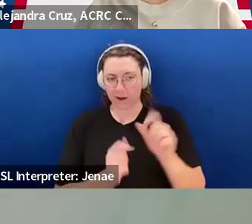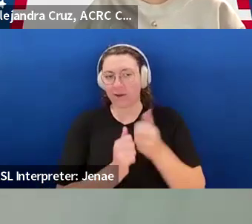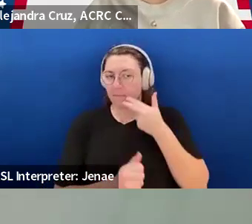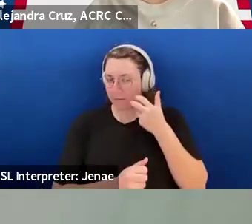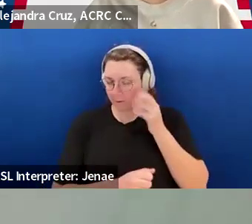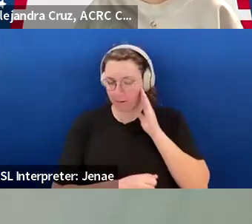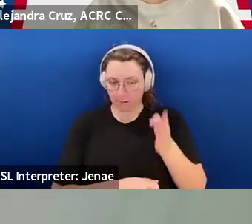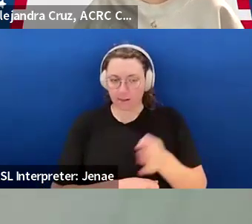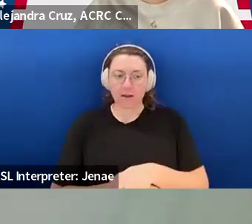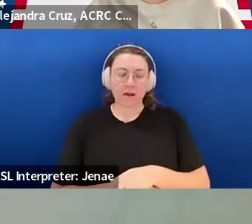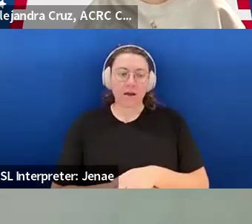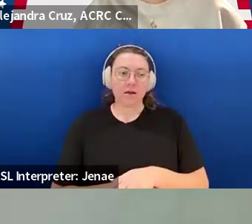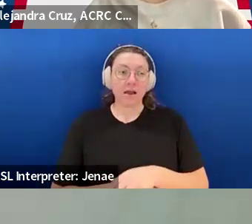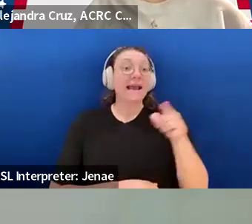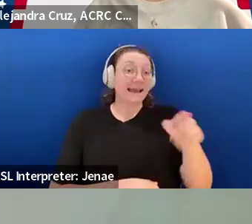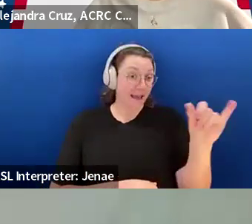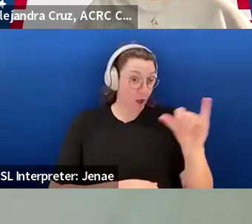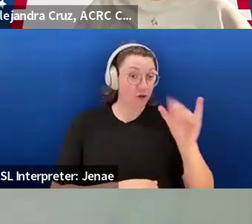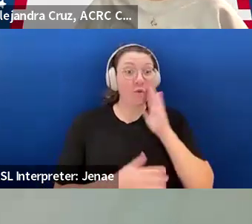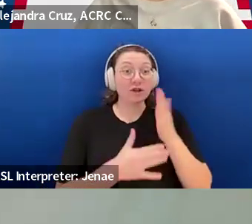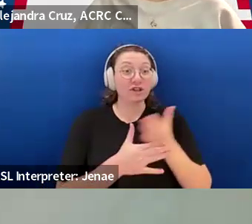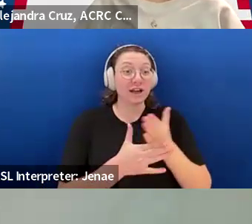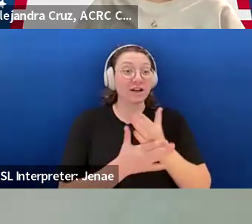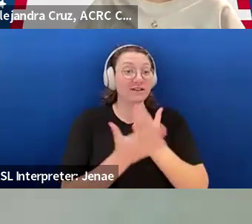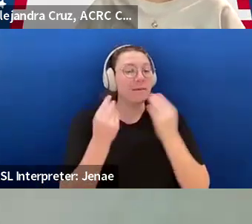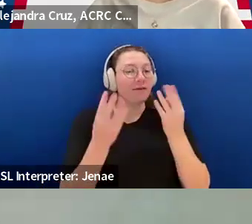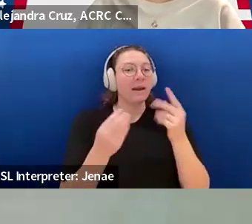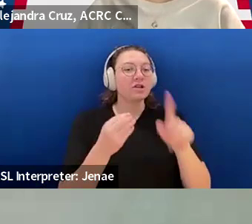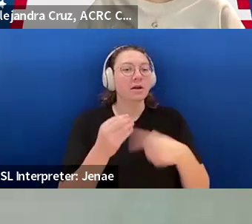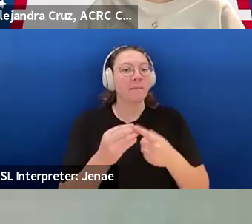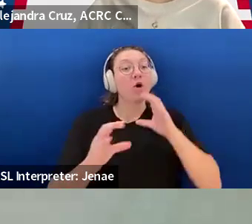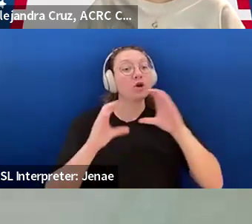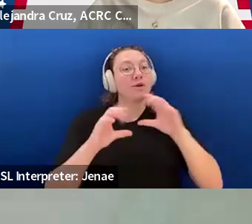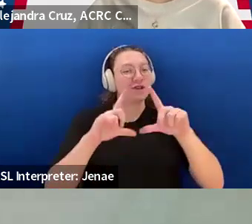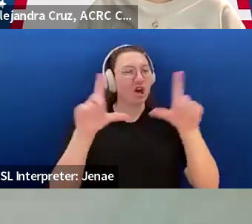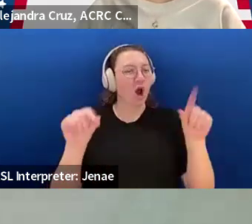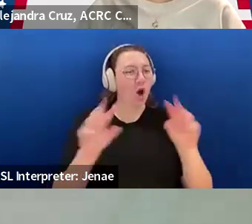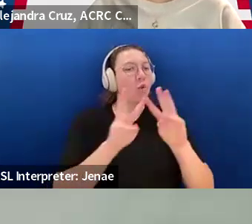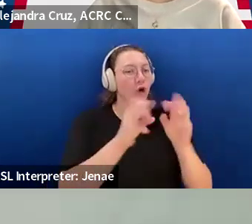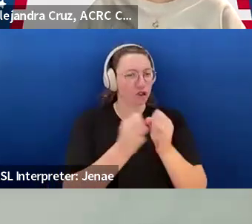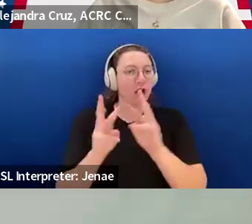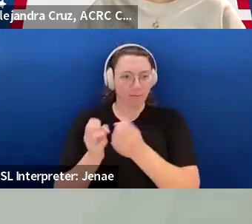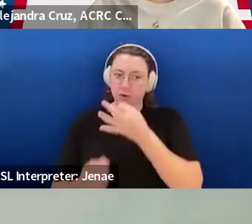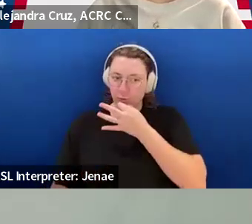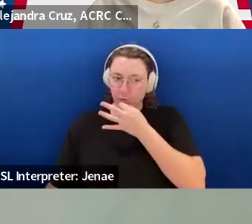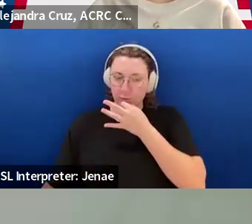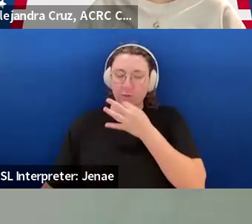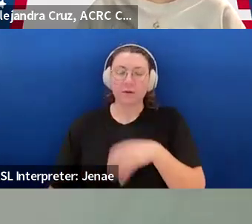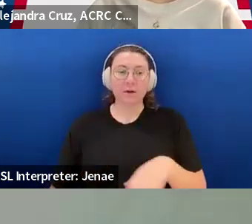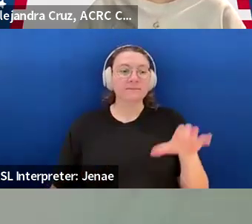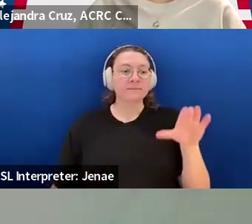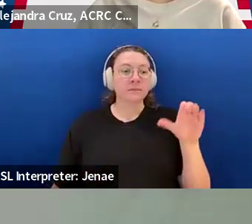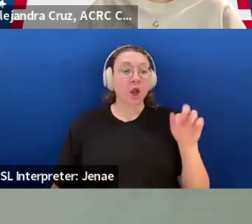Michael. He's also going to share some information about some communication card workshops we have coming up. Carly will